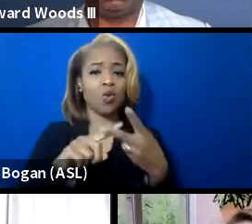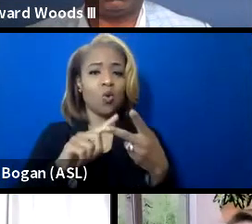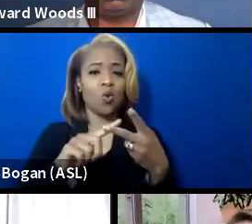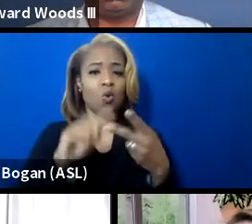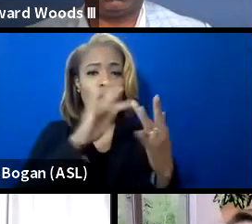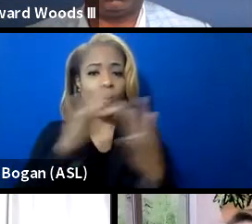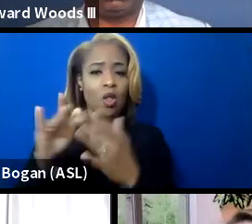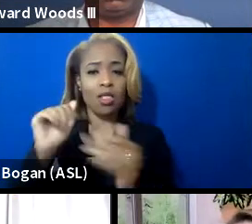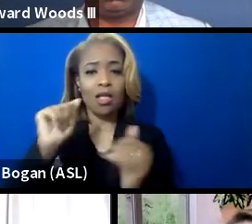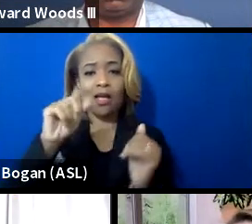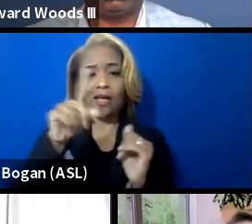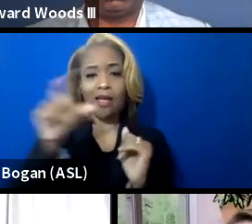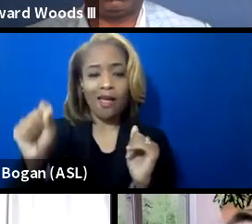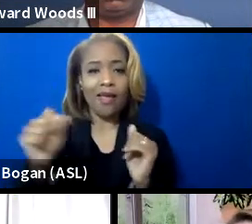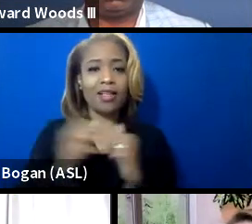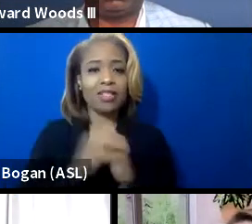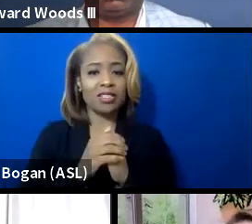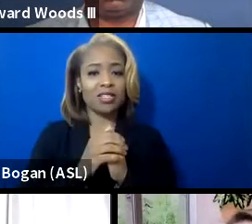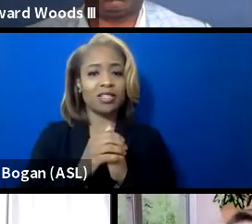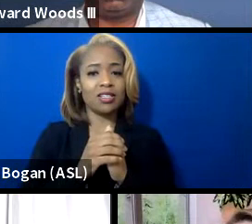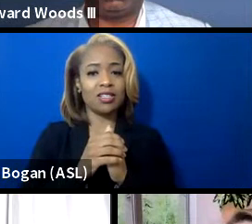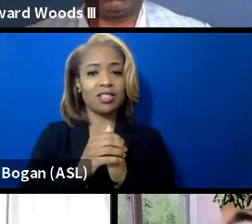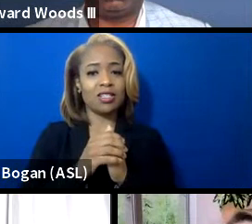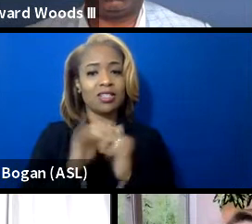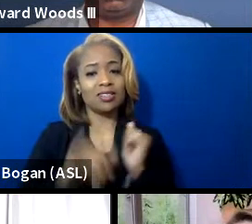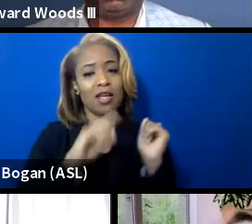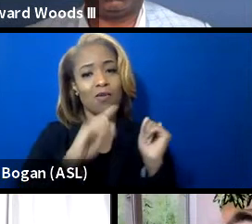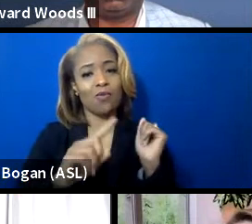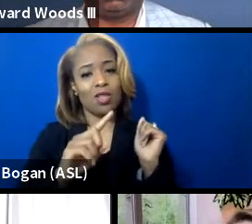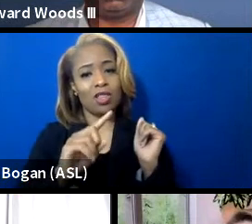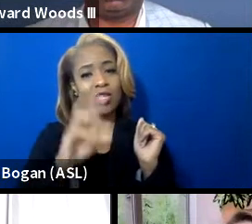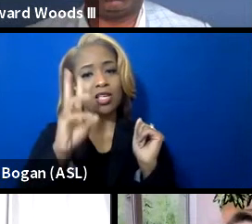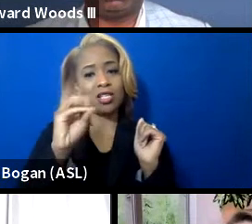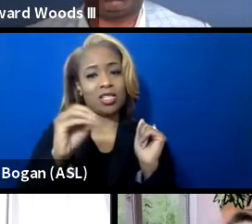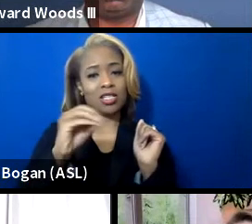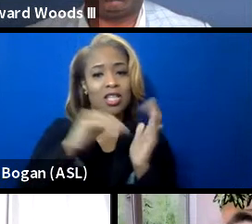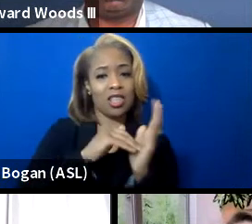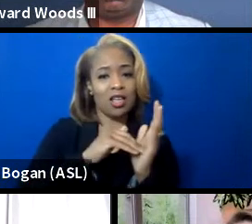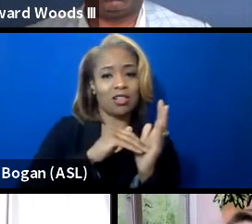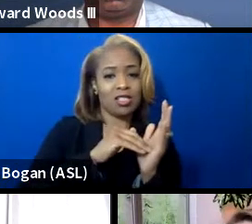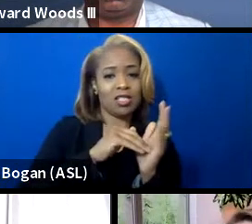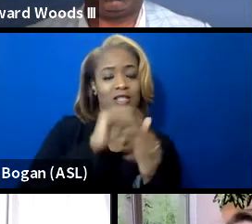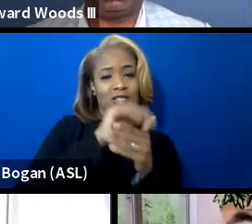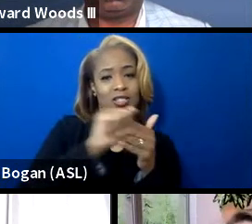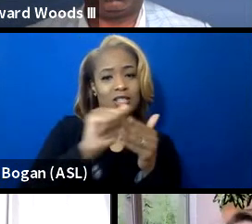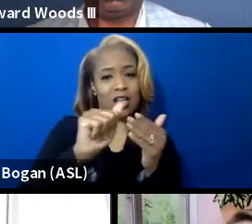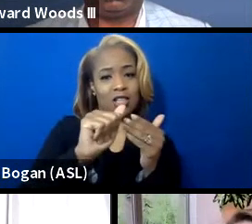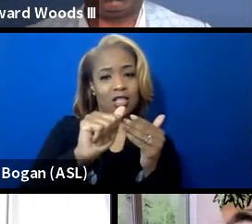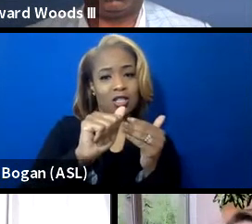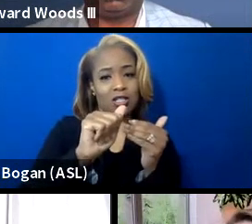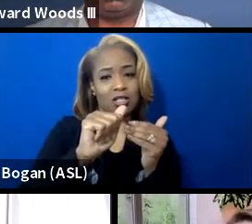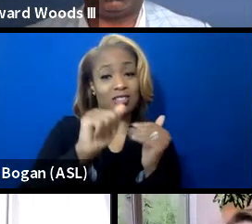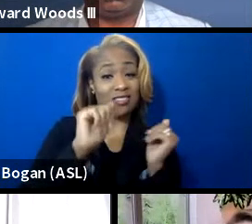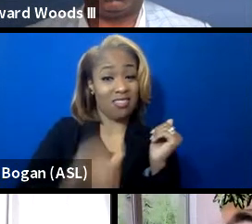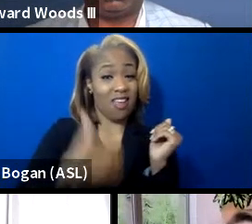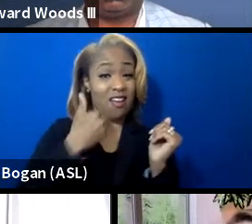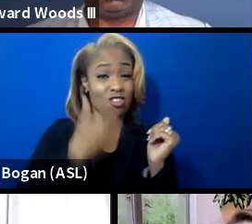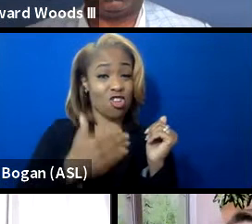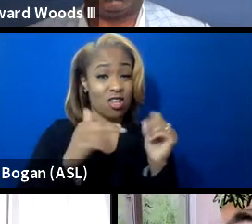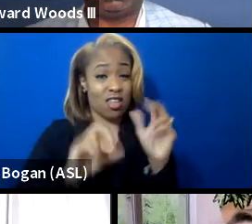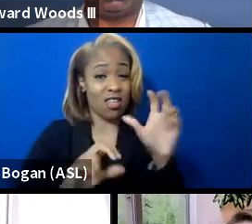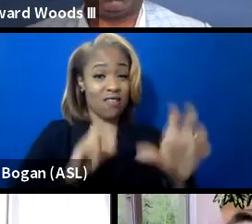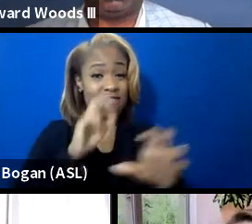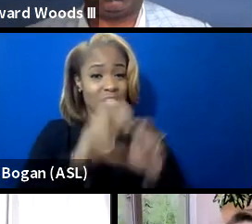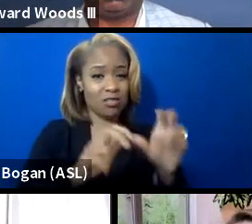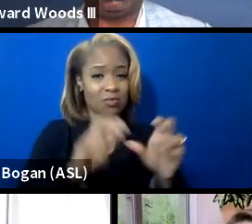online ads or things like that? Is it truly $60,000? Is it truly a wise investment for that? And that's how